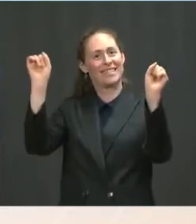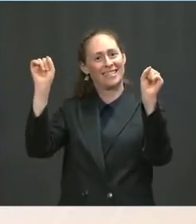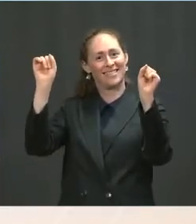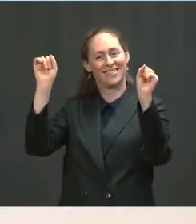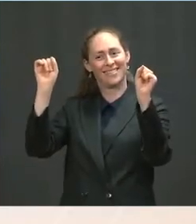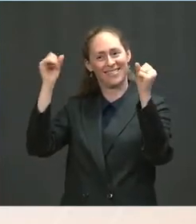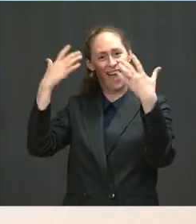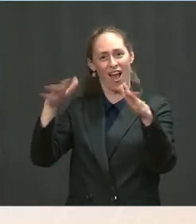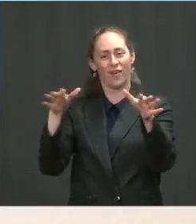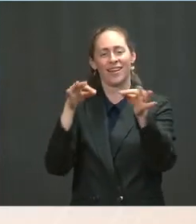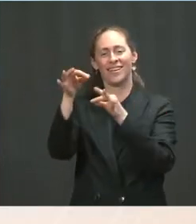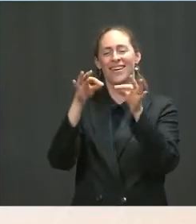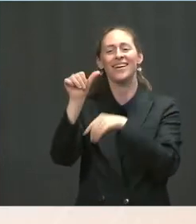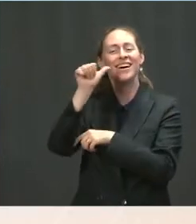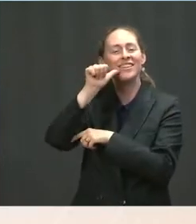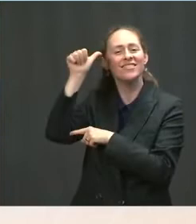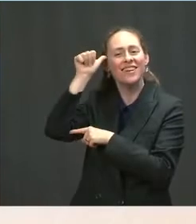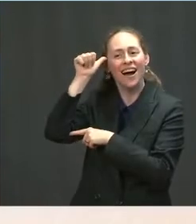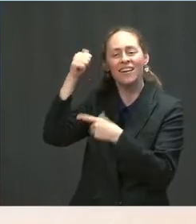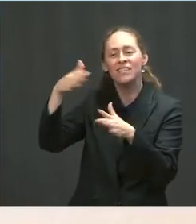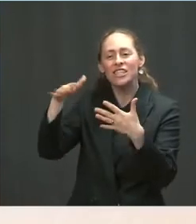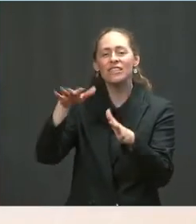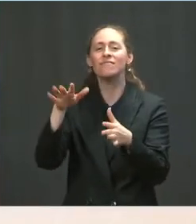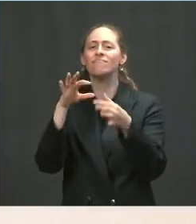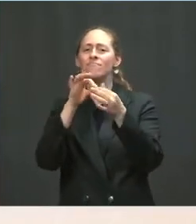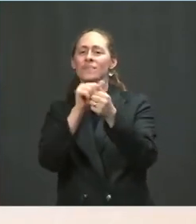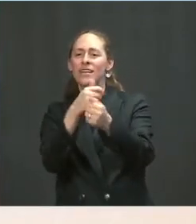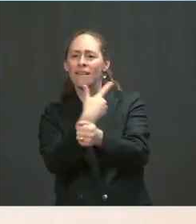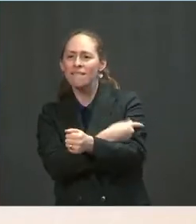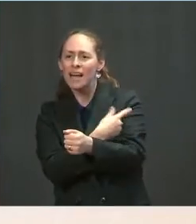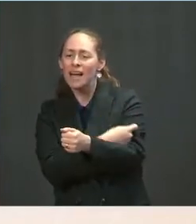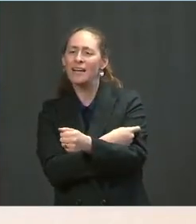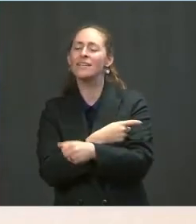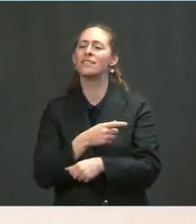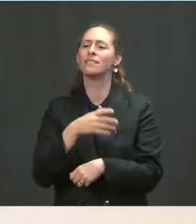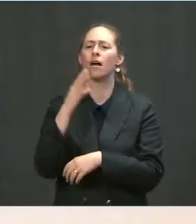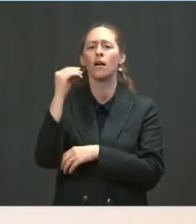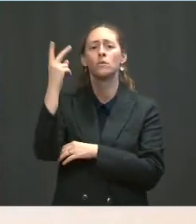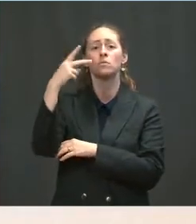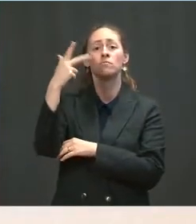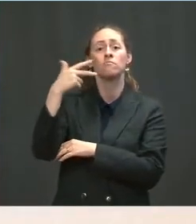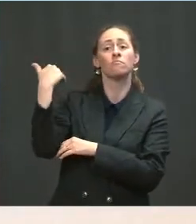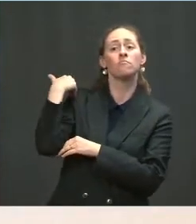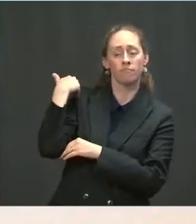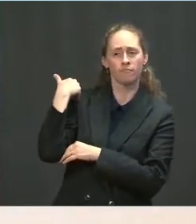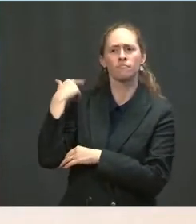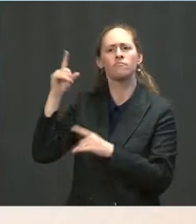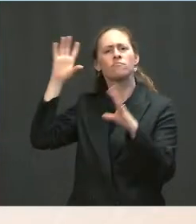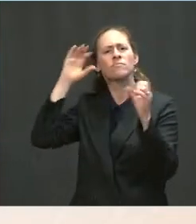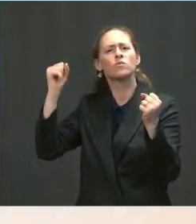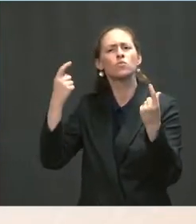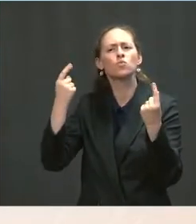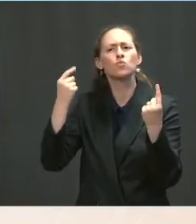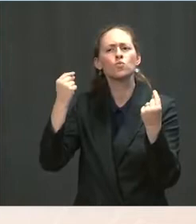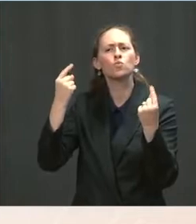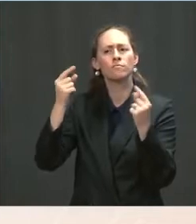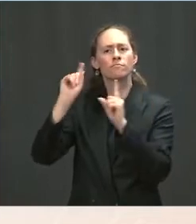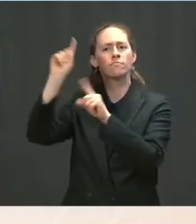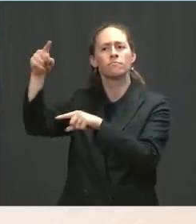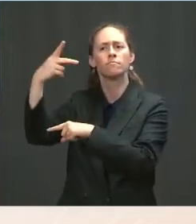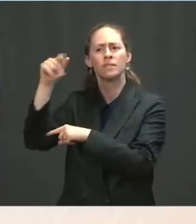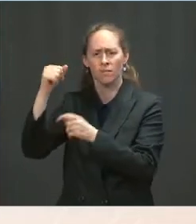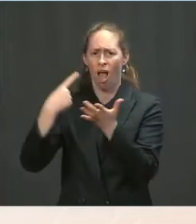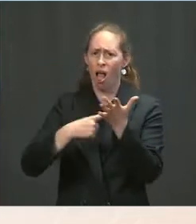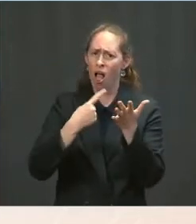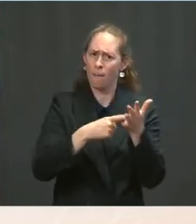and vaccinations in general the day before yesterday when he was in Pennsylvania, when he was supposed to talk about Buy American, which he did, but he led